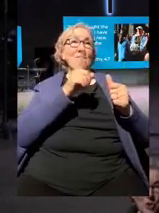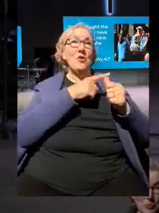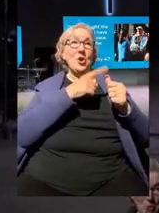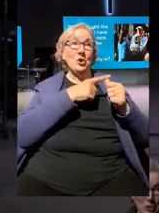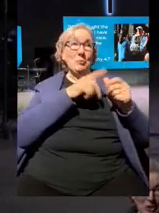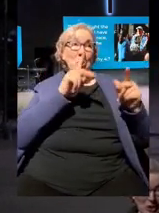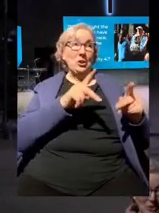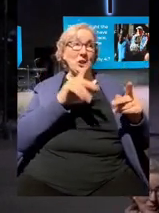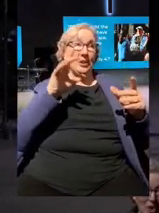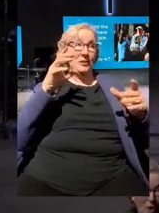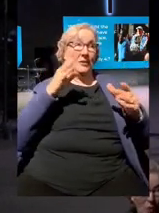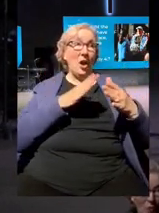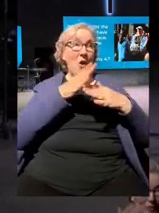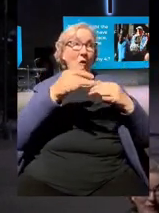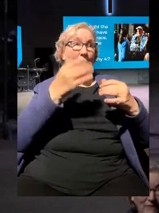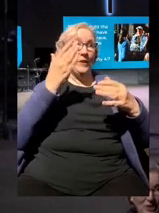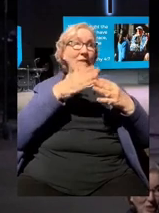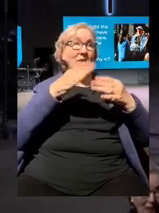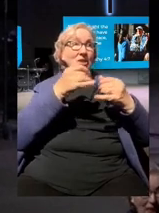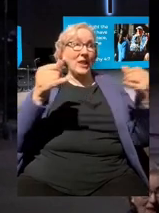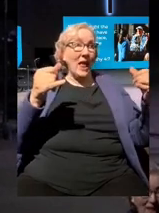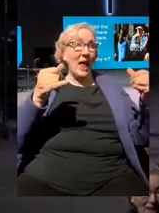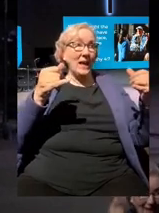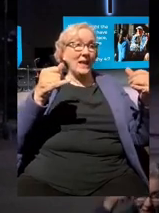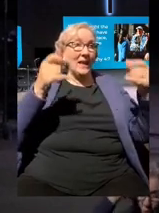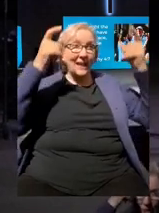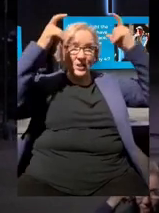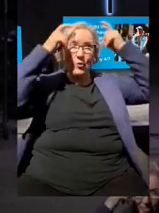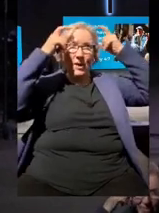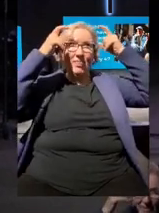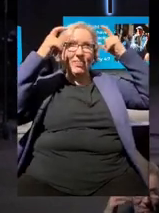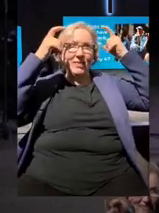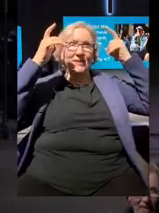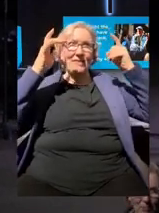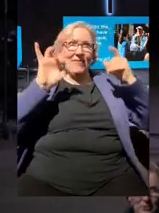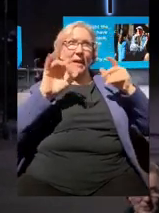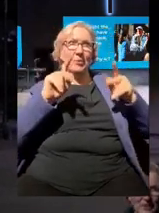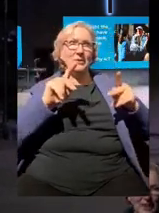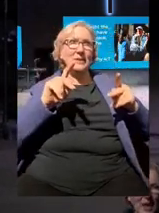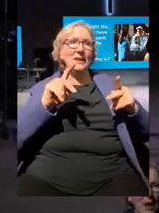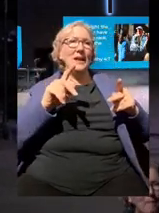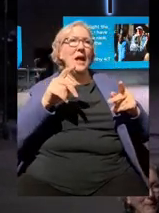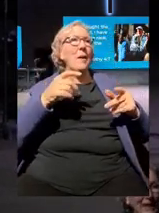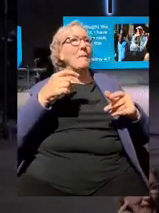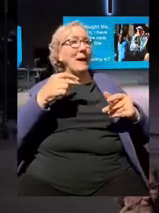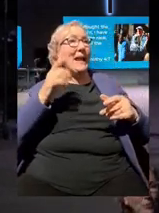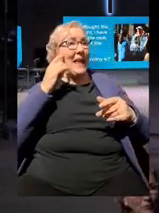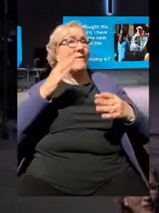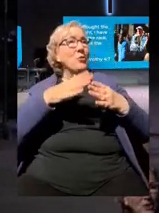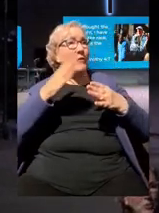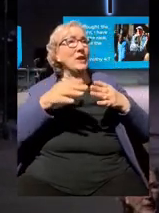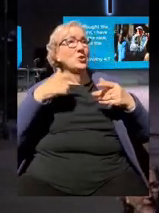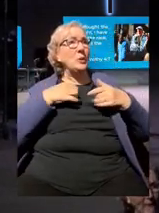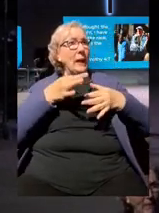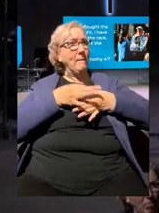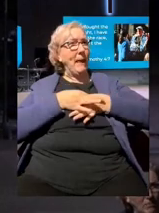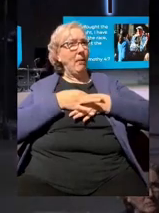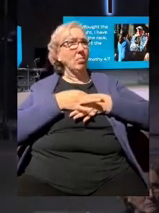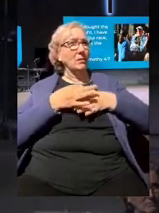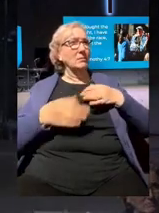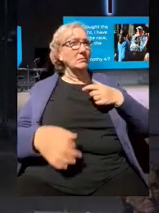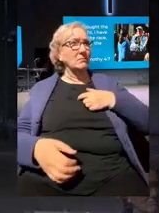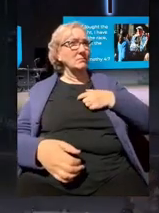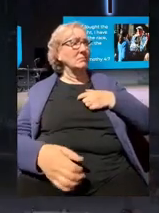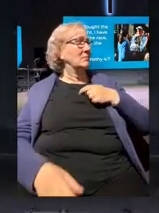get the wreath. But they do give, right? They give everybody a medal. So here's the medal that I actually got handed to me that you can see me wearing in there. I mean, that was pretty